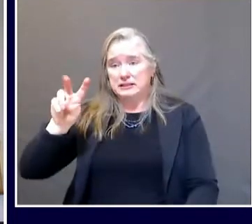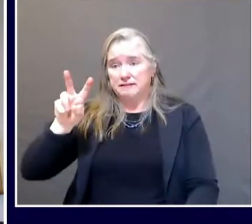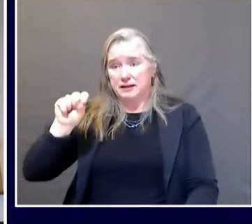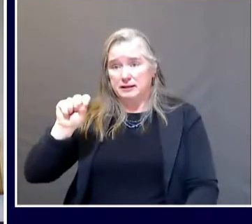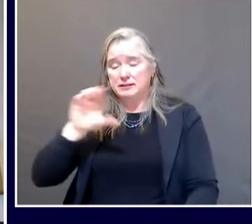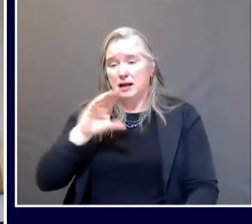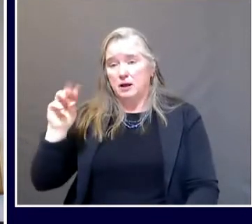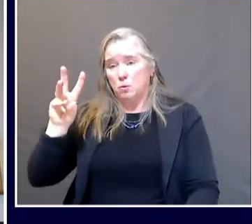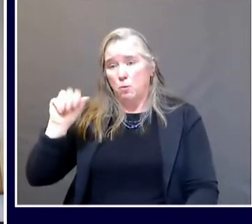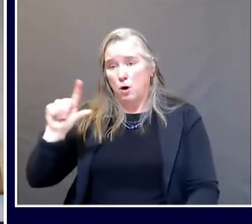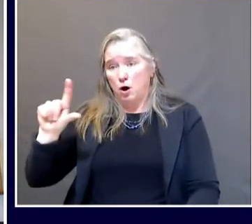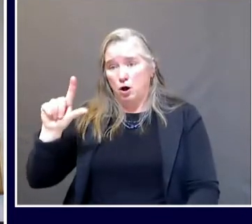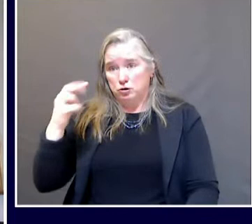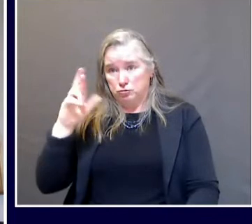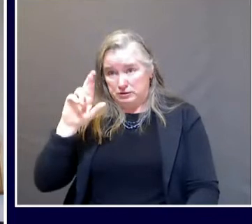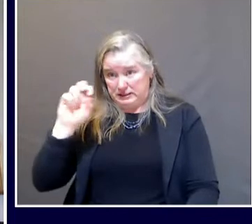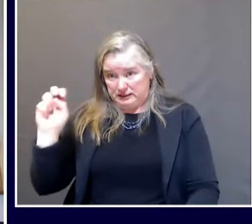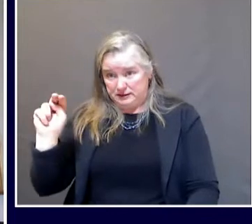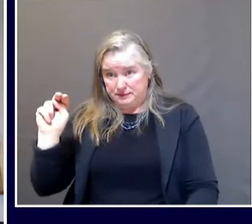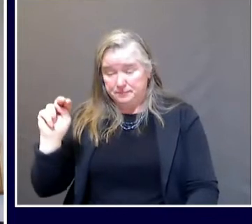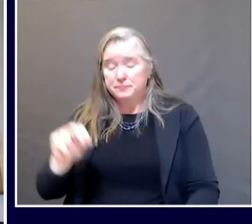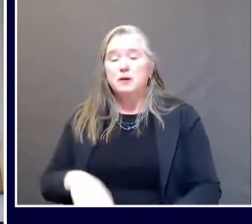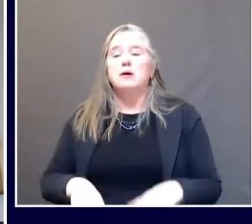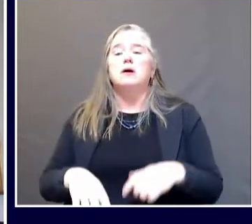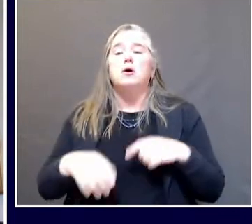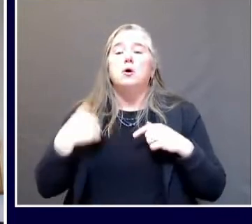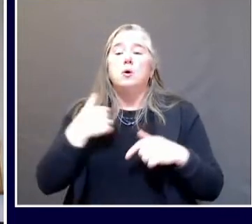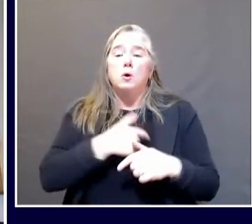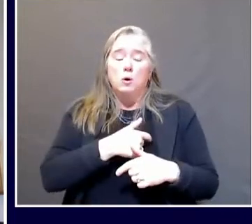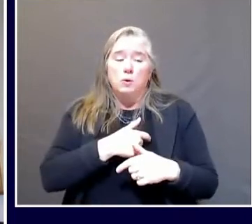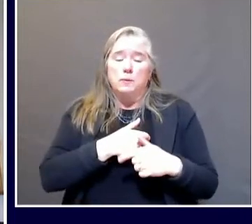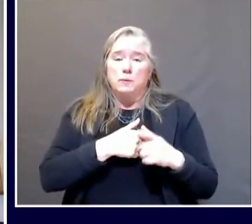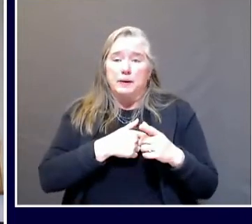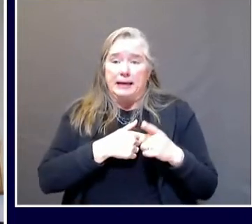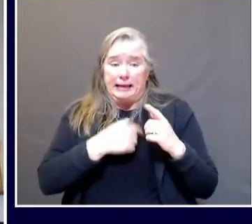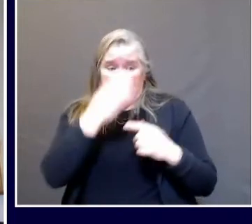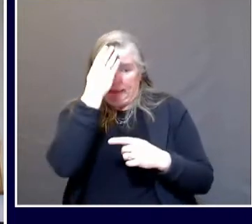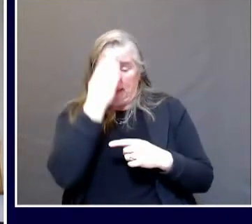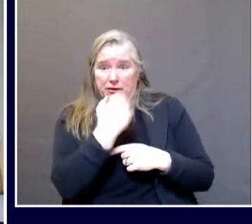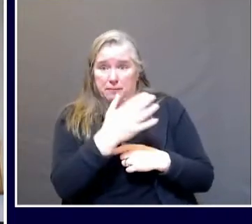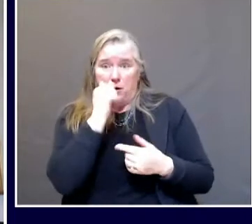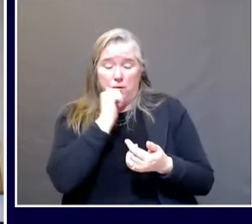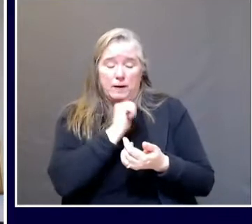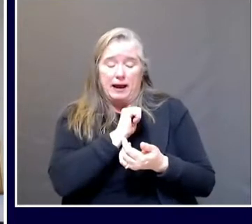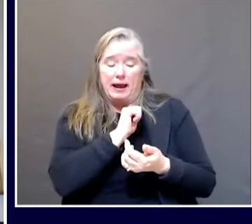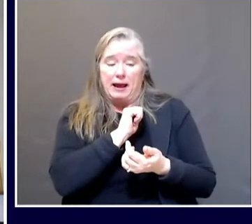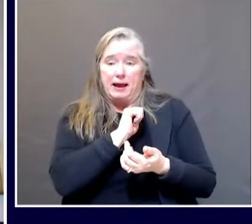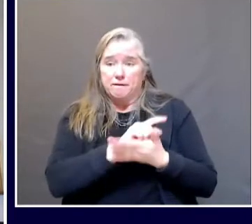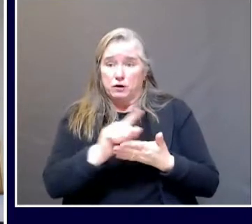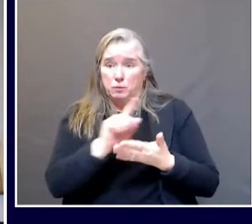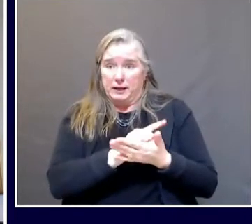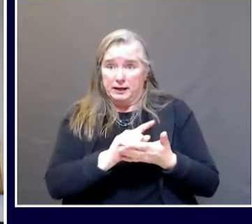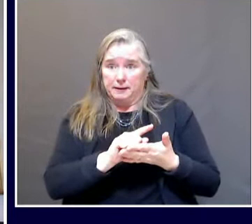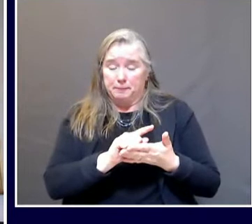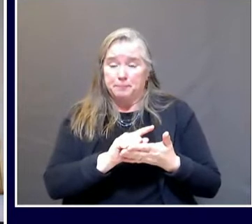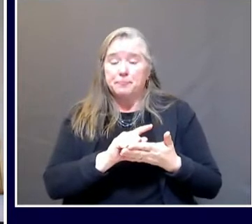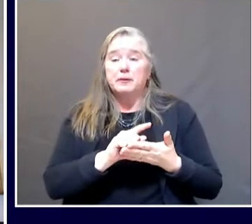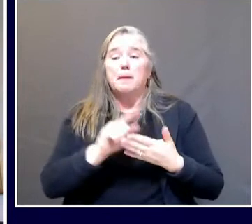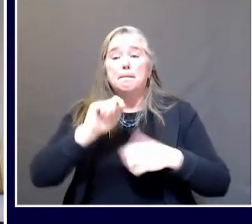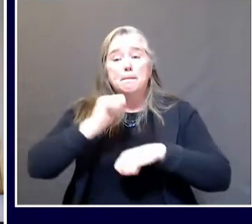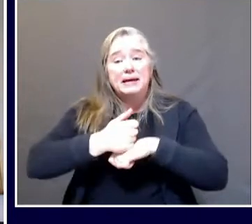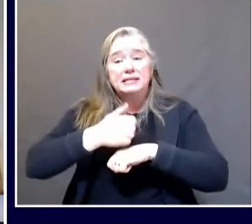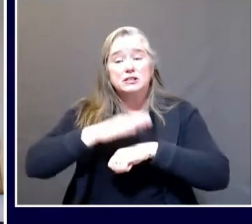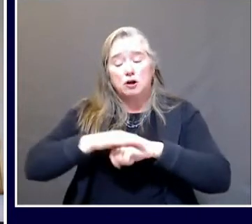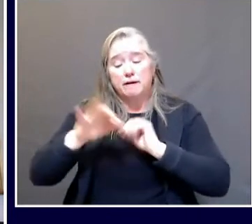we indicate every week how many doses will be allocated to them based on a preset formula that was agreed to by all